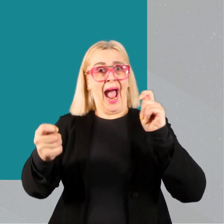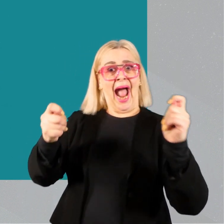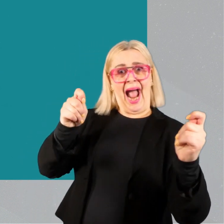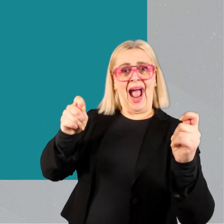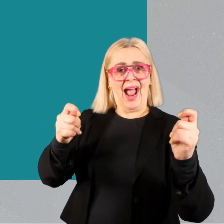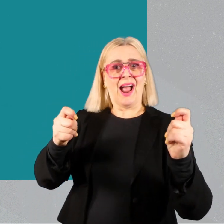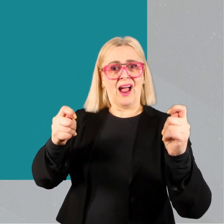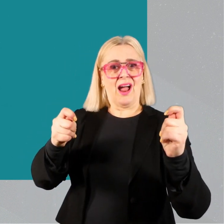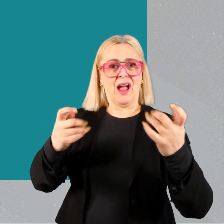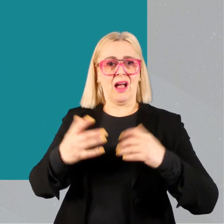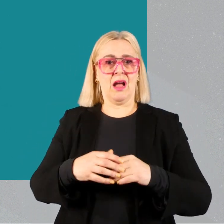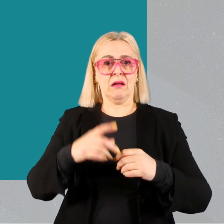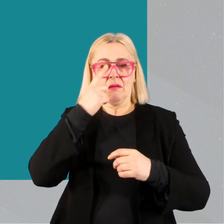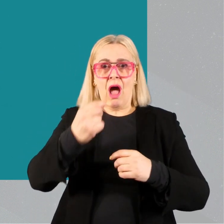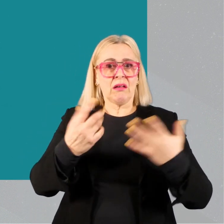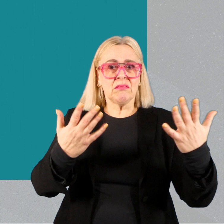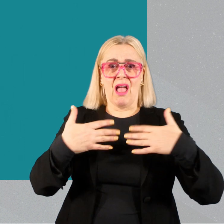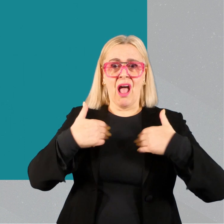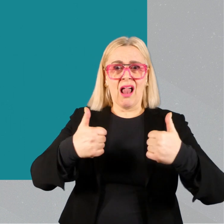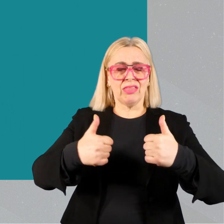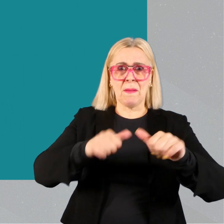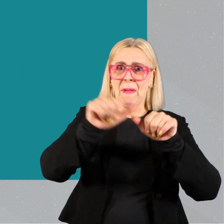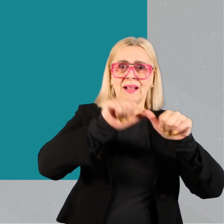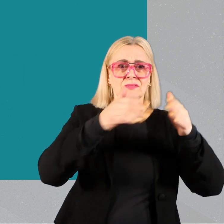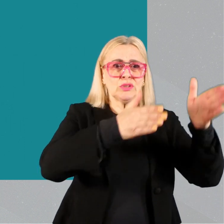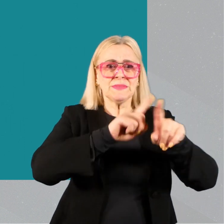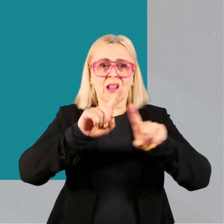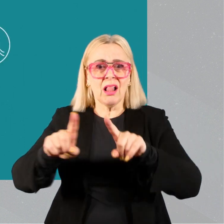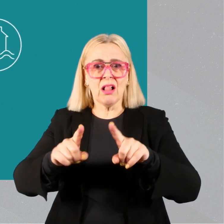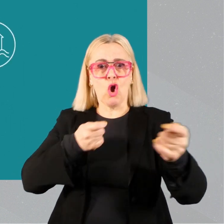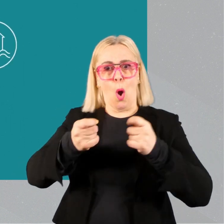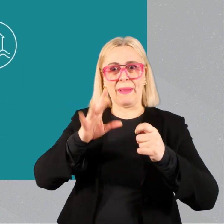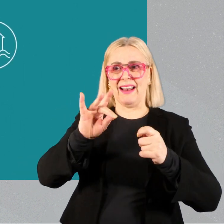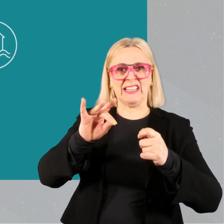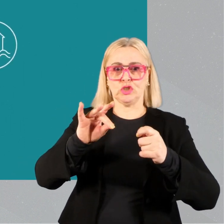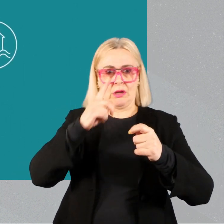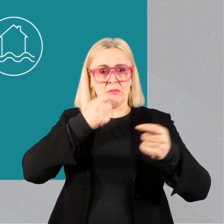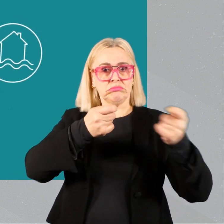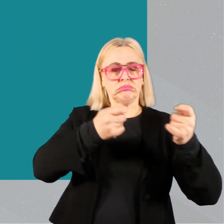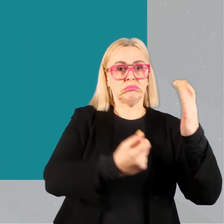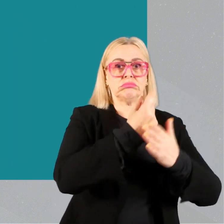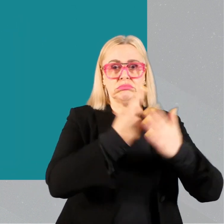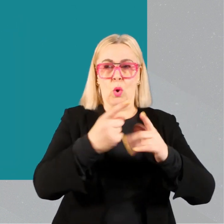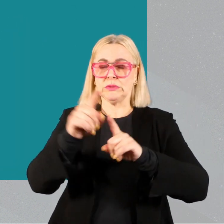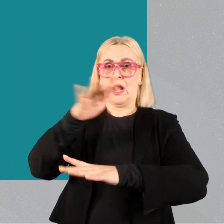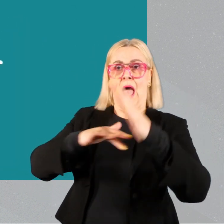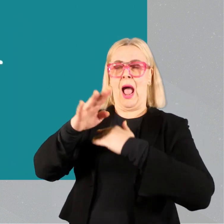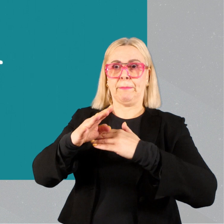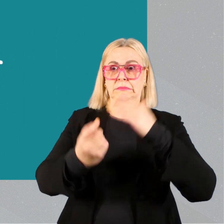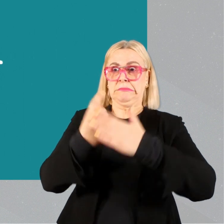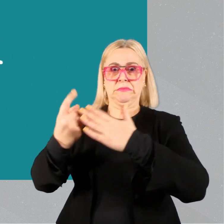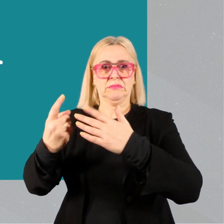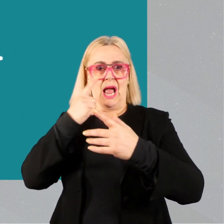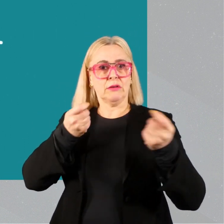more robust health systems better prepared to cope with future infectious disease outbreaks and climate shocks. The time to act is